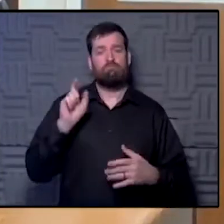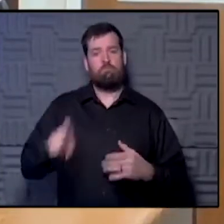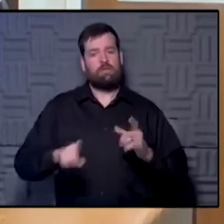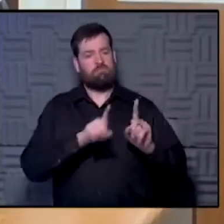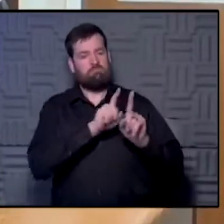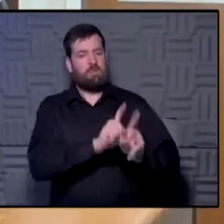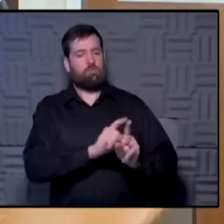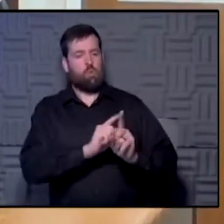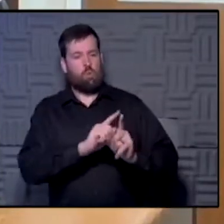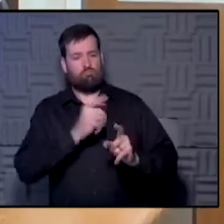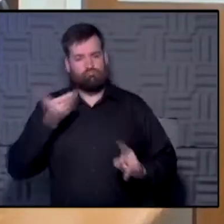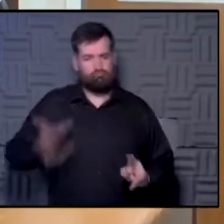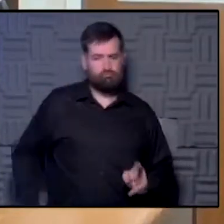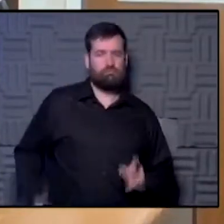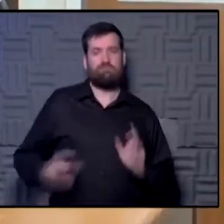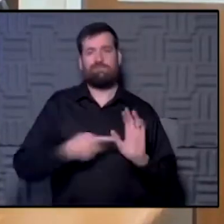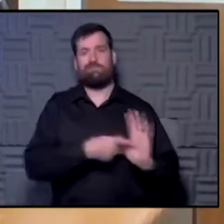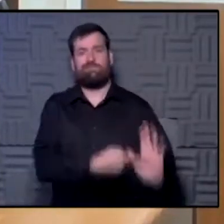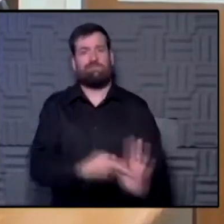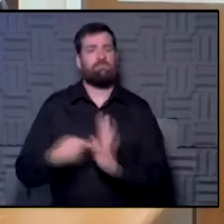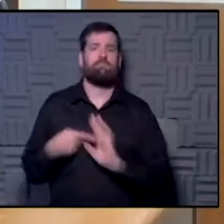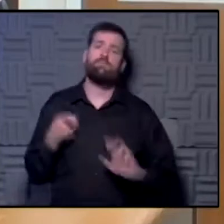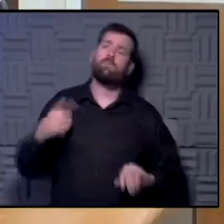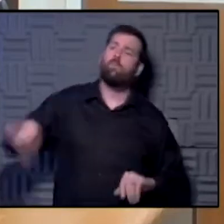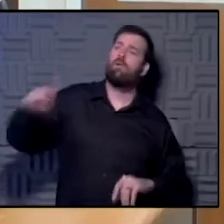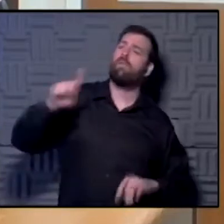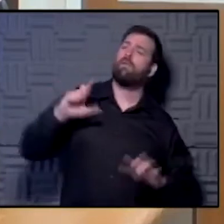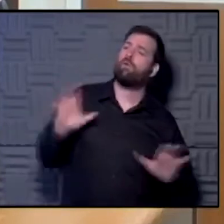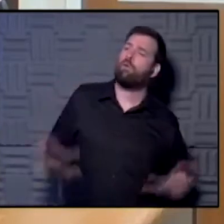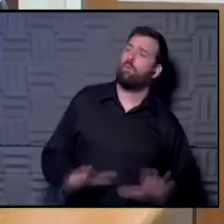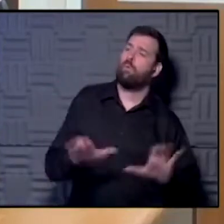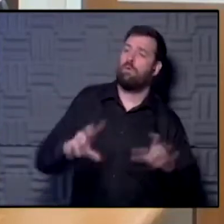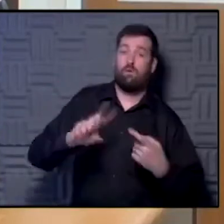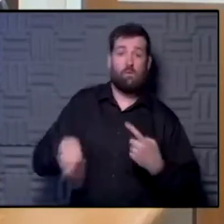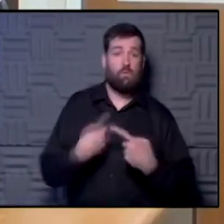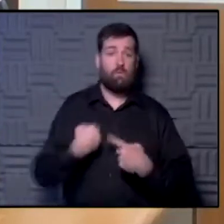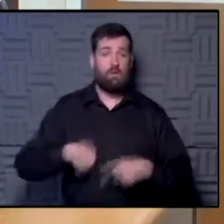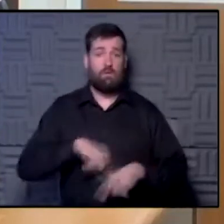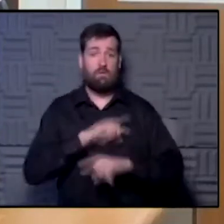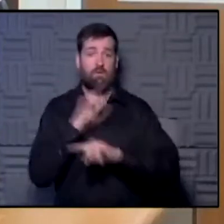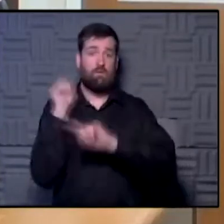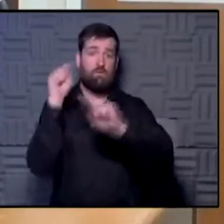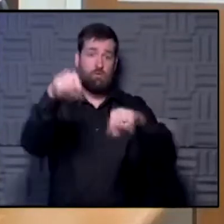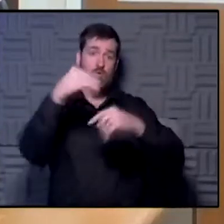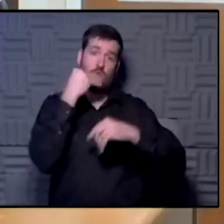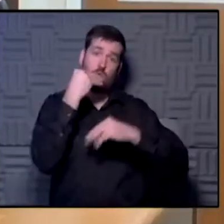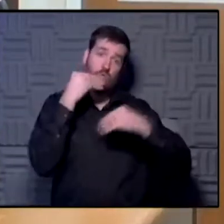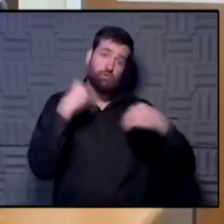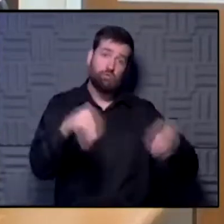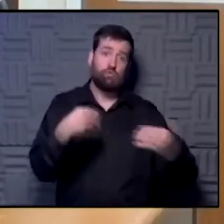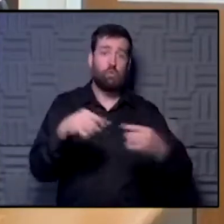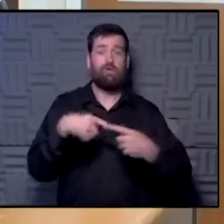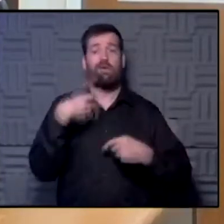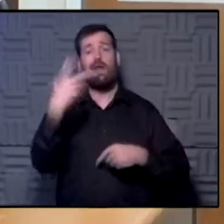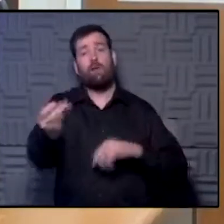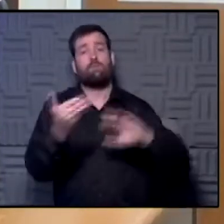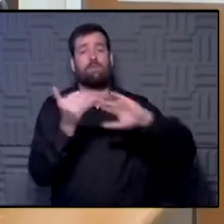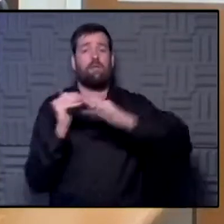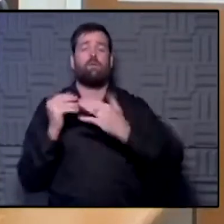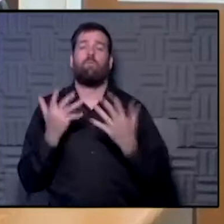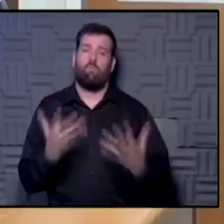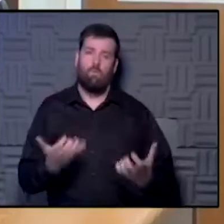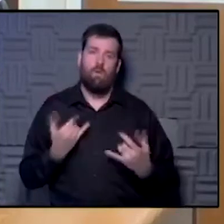and people have to look at us to say, what are they doing? So when we go to the grocery store, we go out in town, we want to have a mask